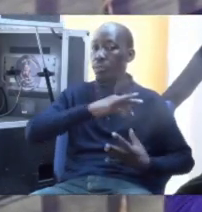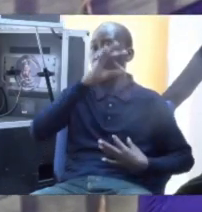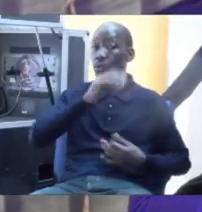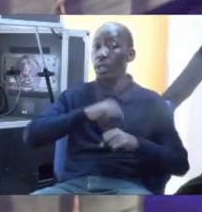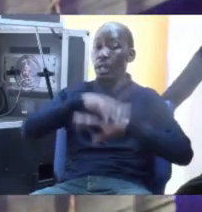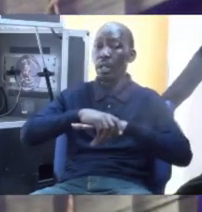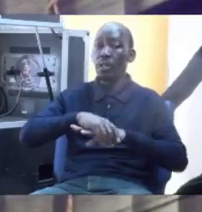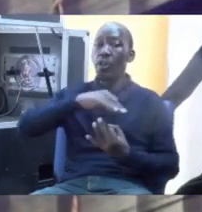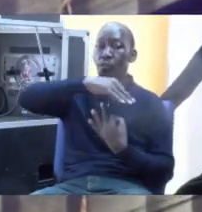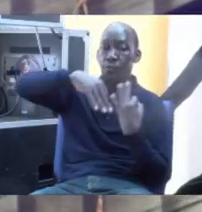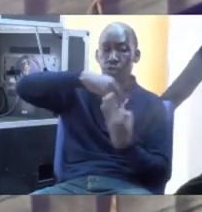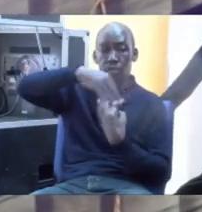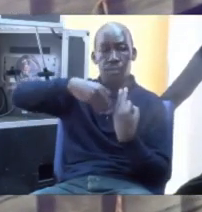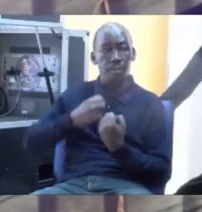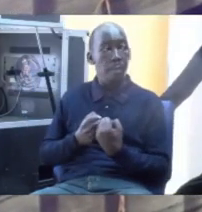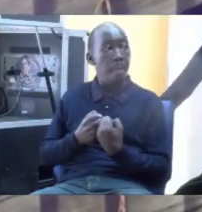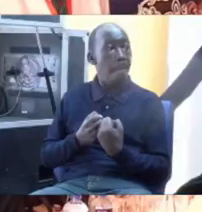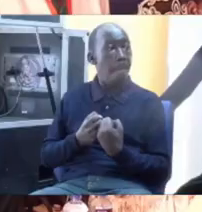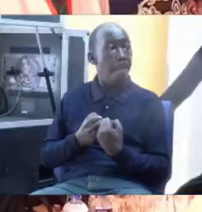getting fellowship.